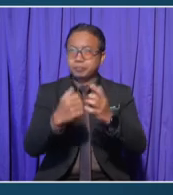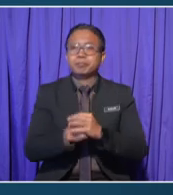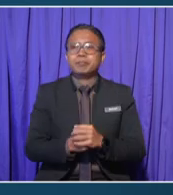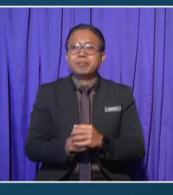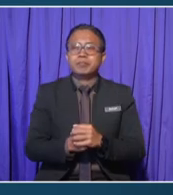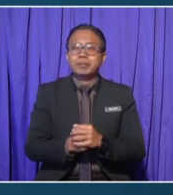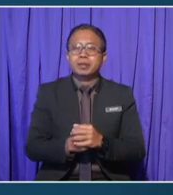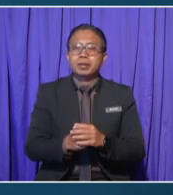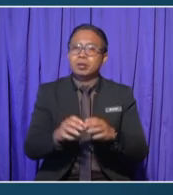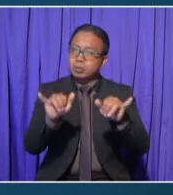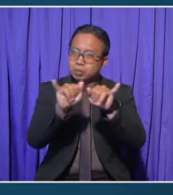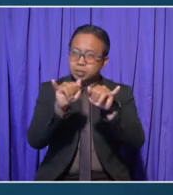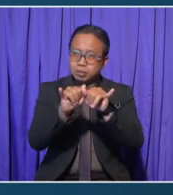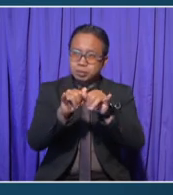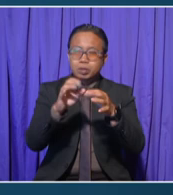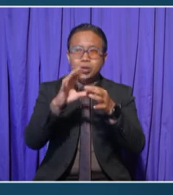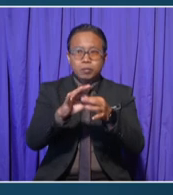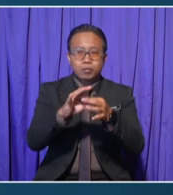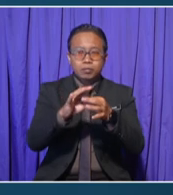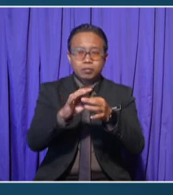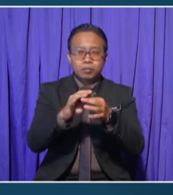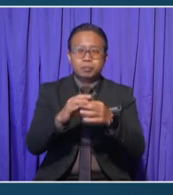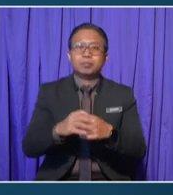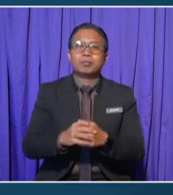the measurement of Aina's